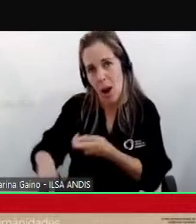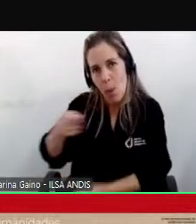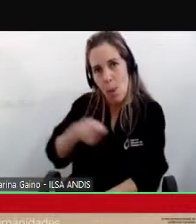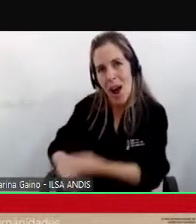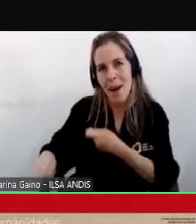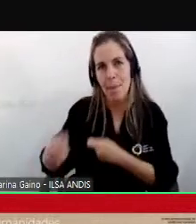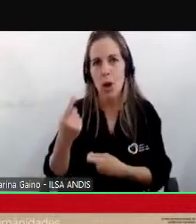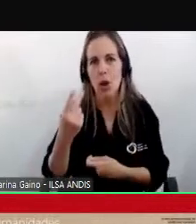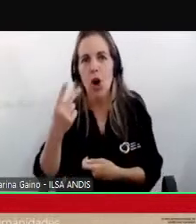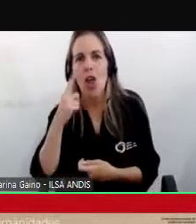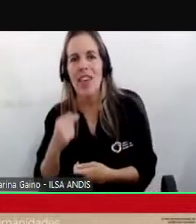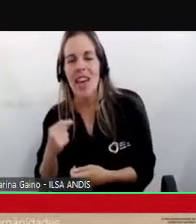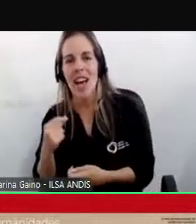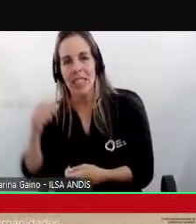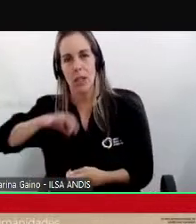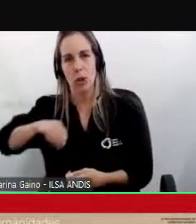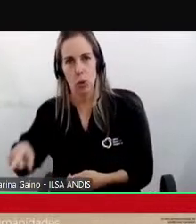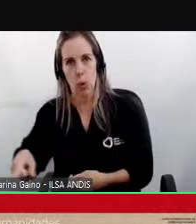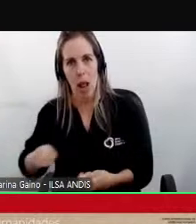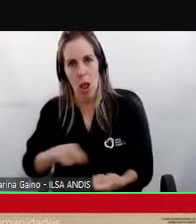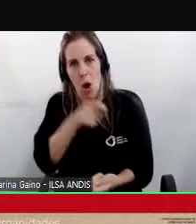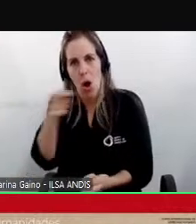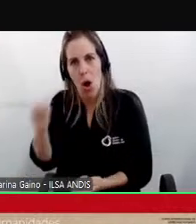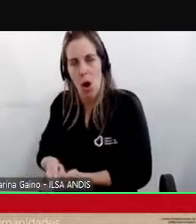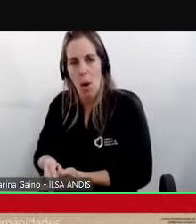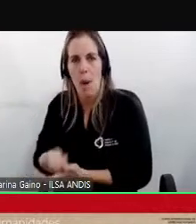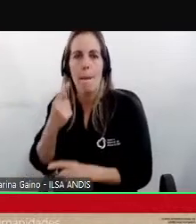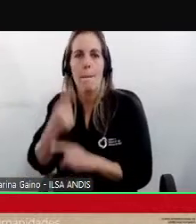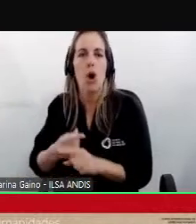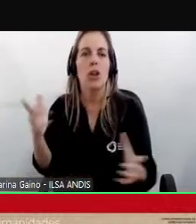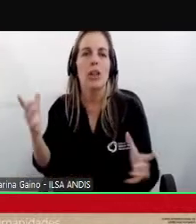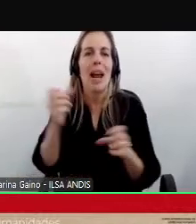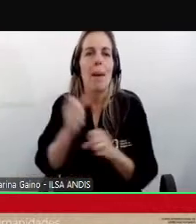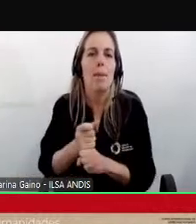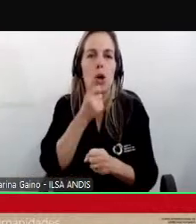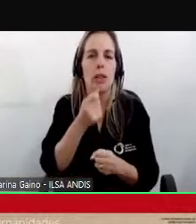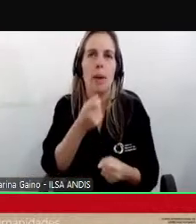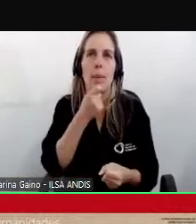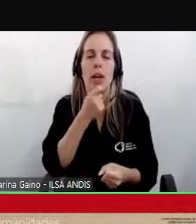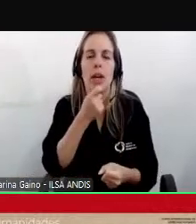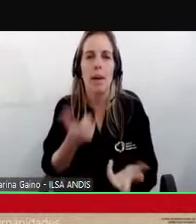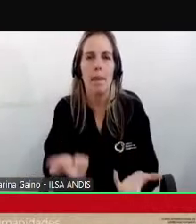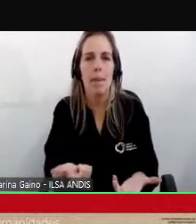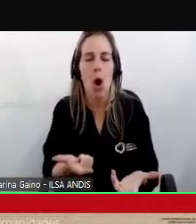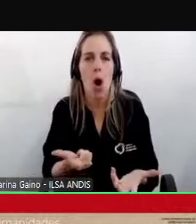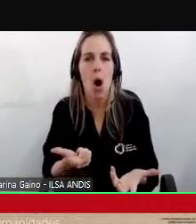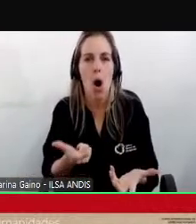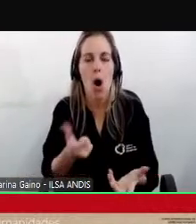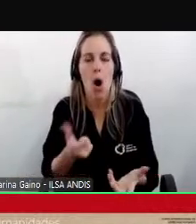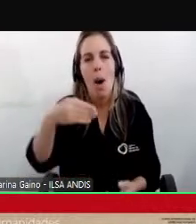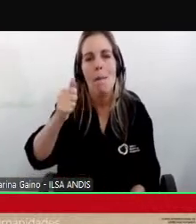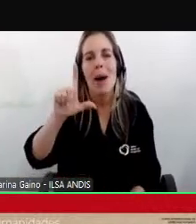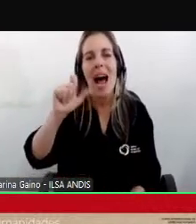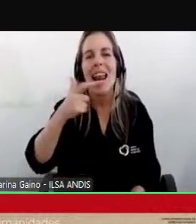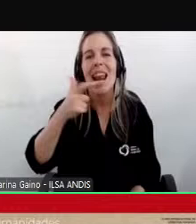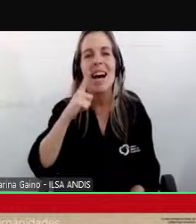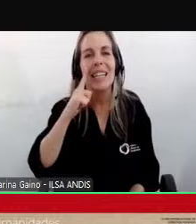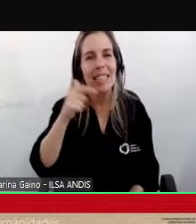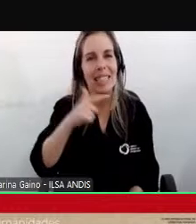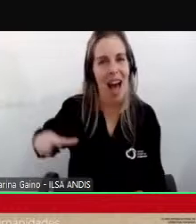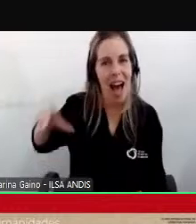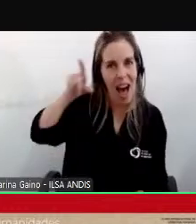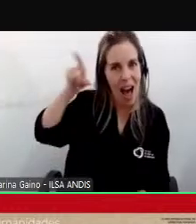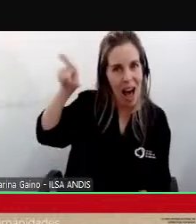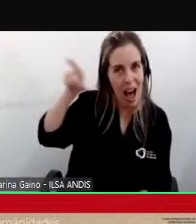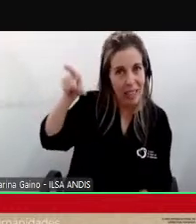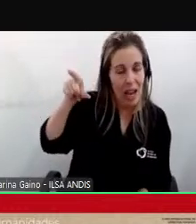So it's not, we've done research, for example, in the Malaysian electronics sector, where workers are paying on average about a year's worth of wages. So they have to work for a year